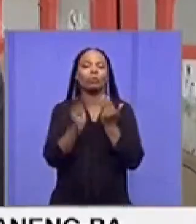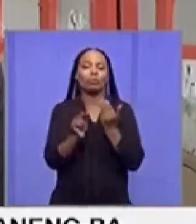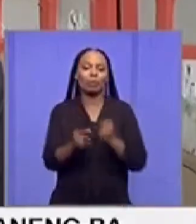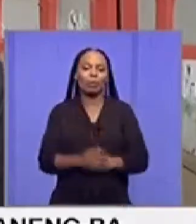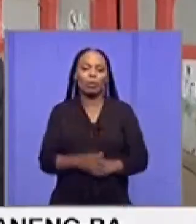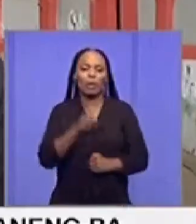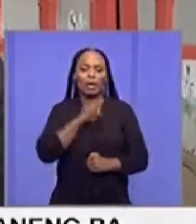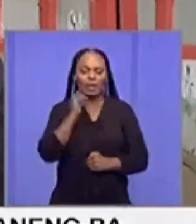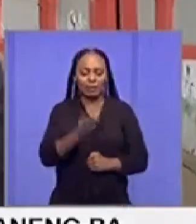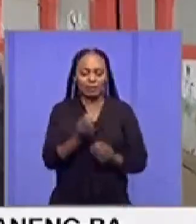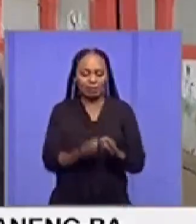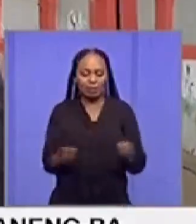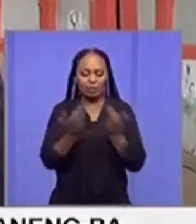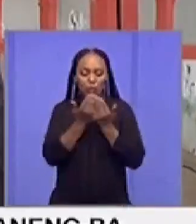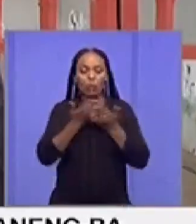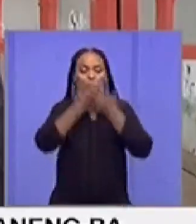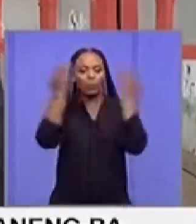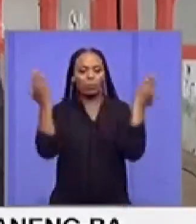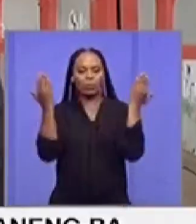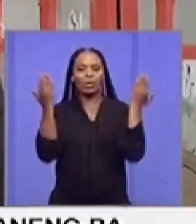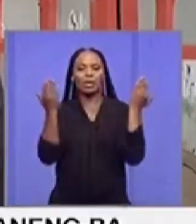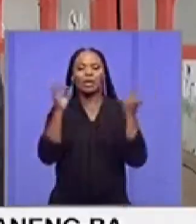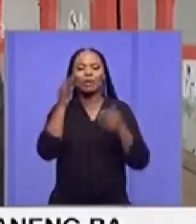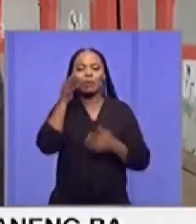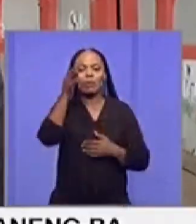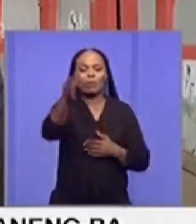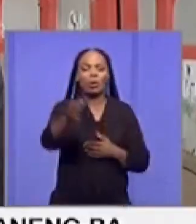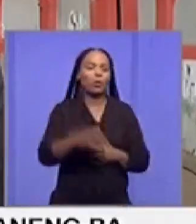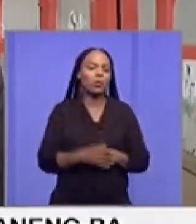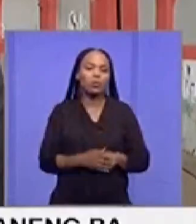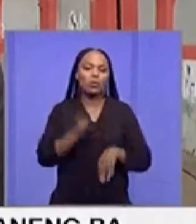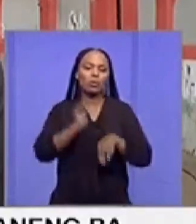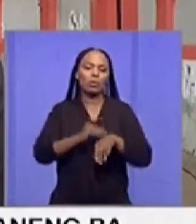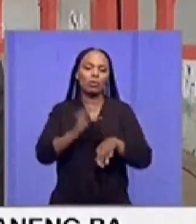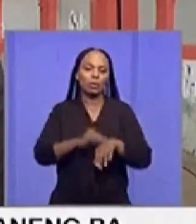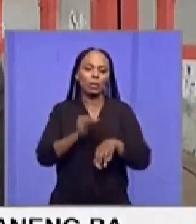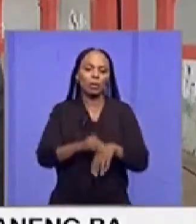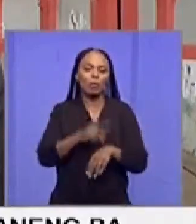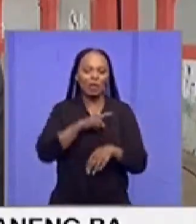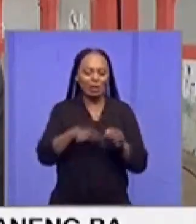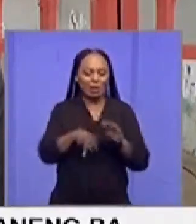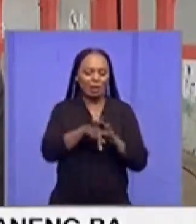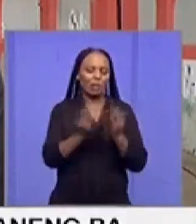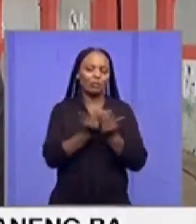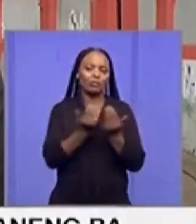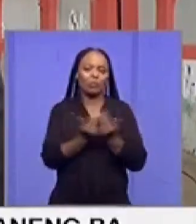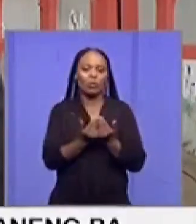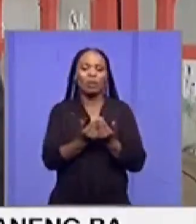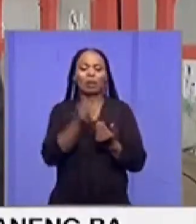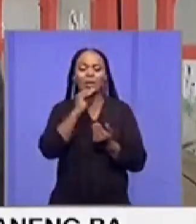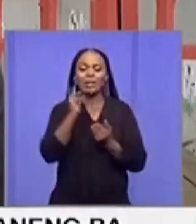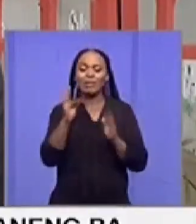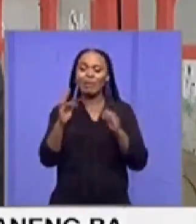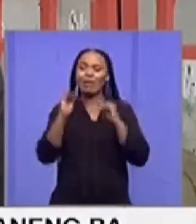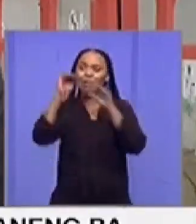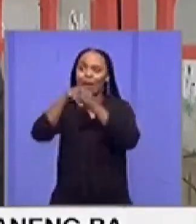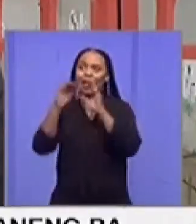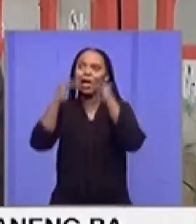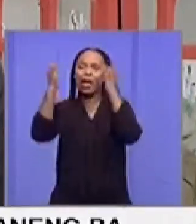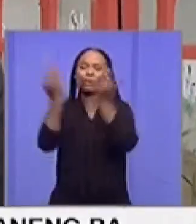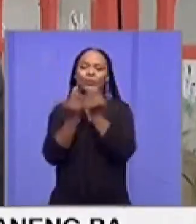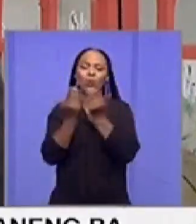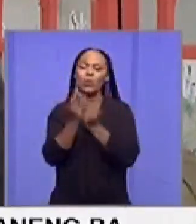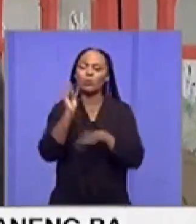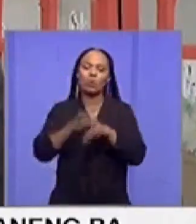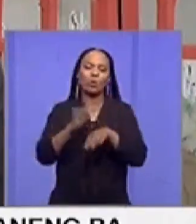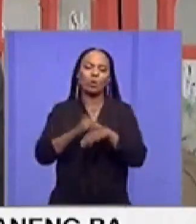ngwana sa rutega gabotse mo mabakeng a fase go ya kwa godimo namile o ilo go ga ka thata